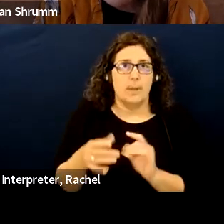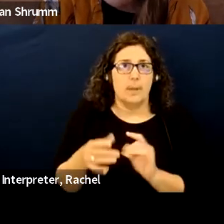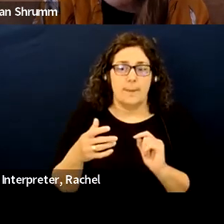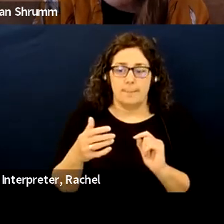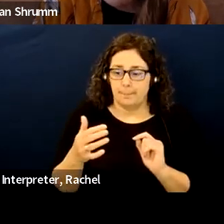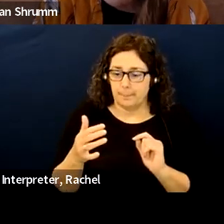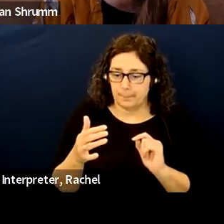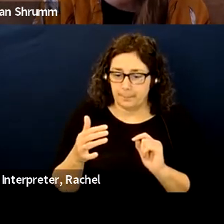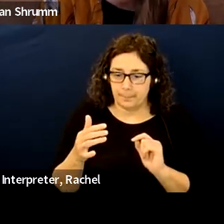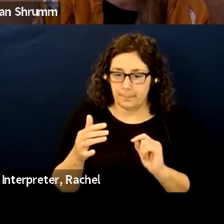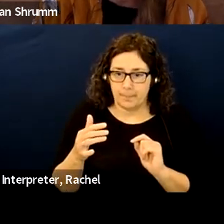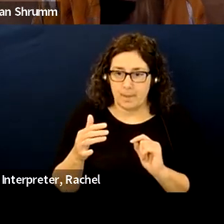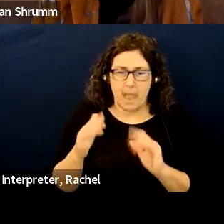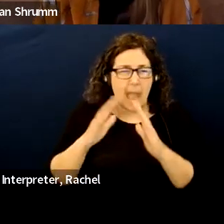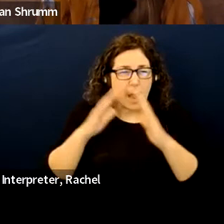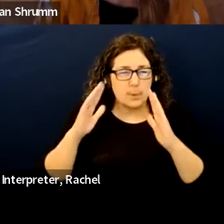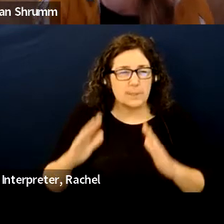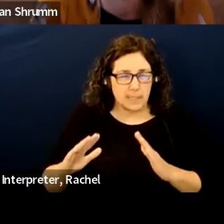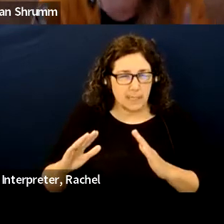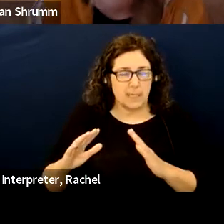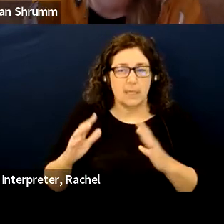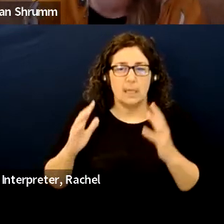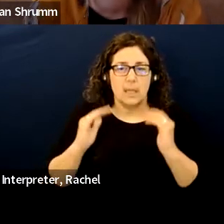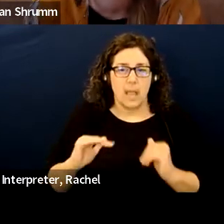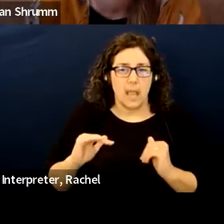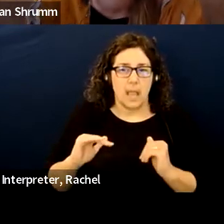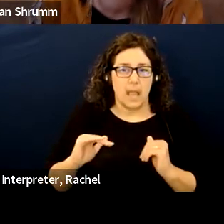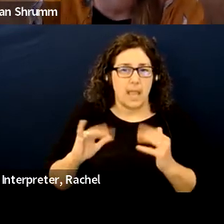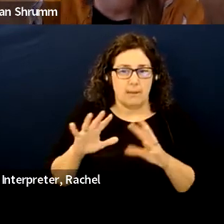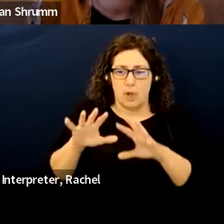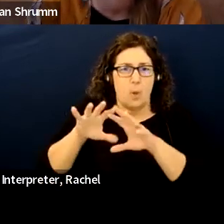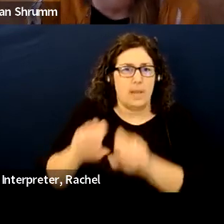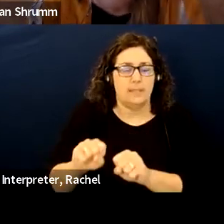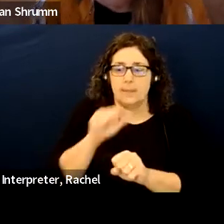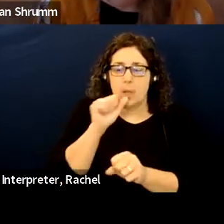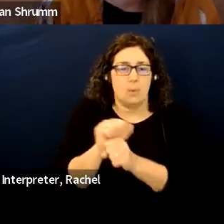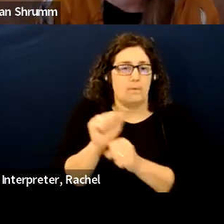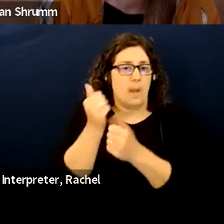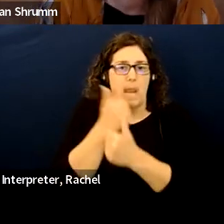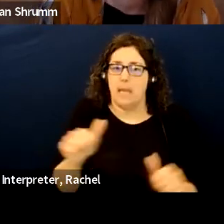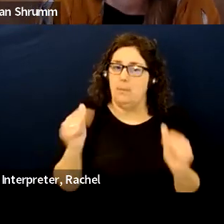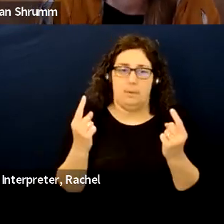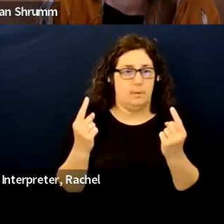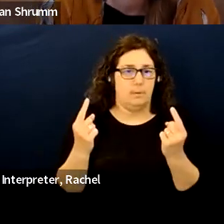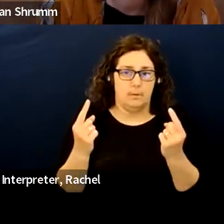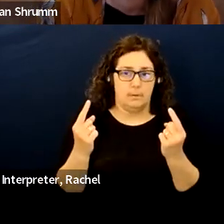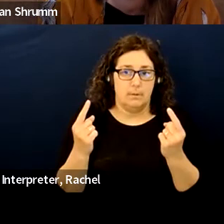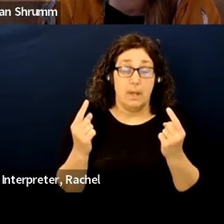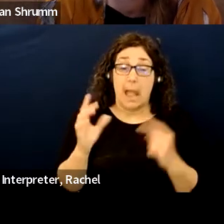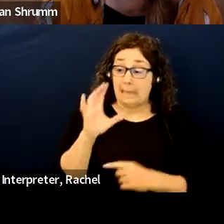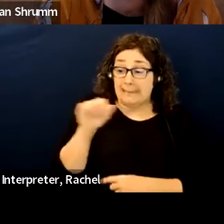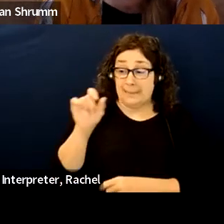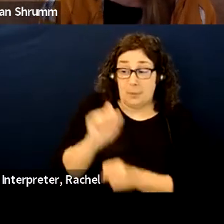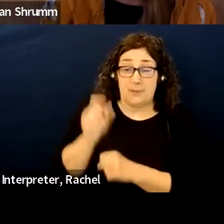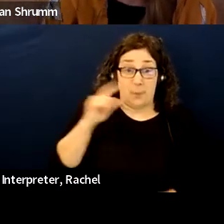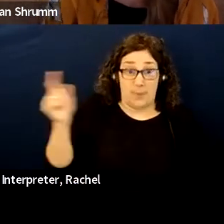the housing and how it's like colonialism and it doesn't work for anyone. I guess it works for those